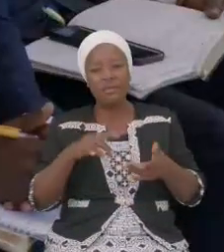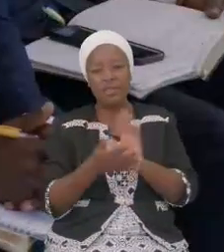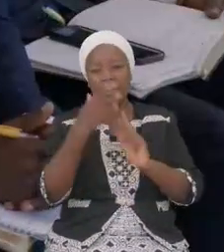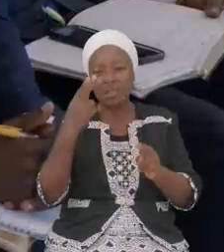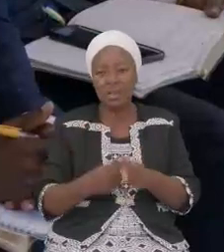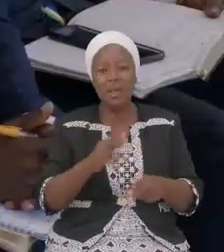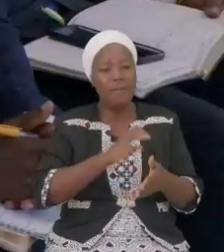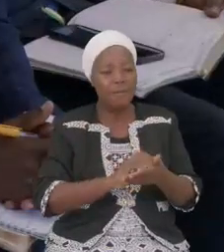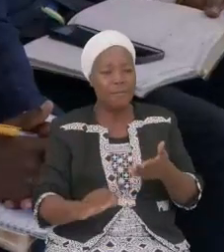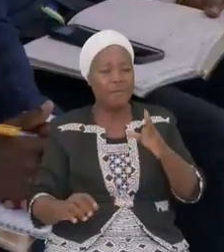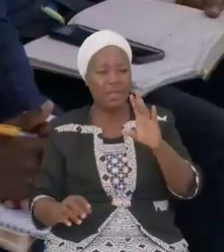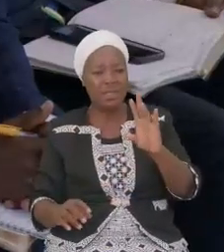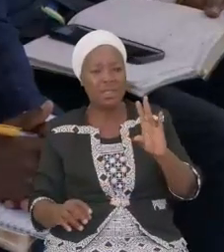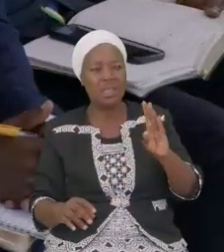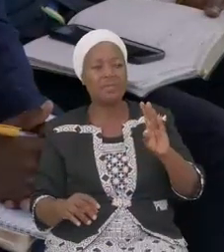then